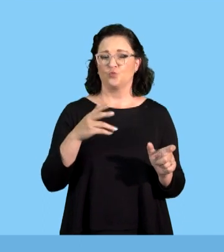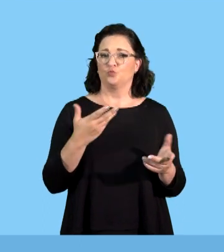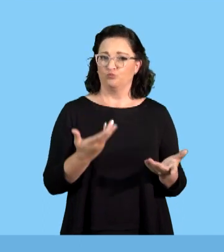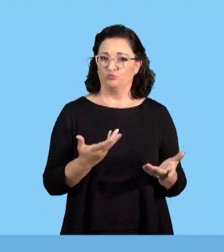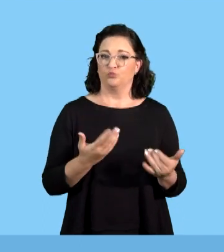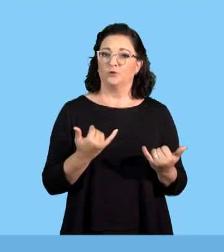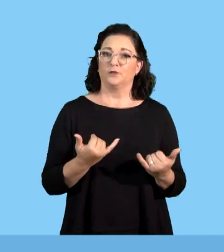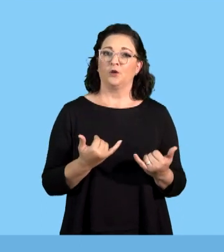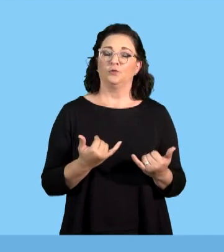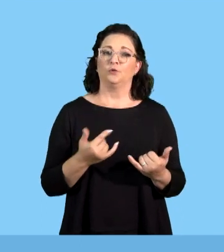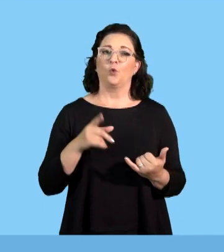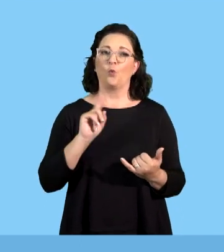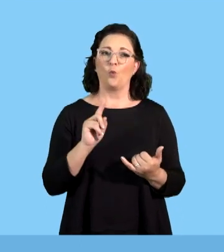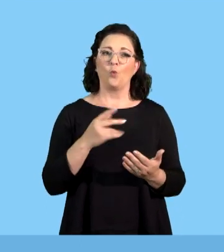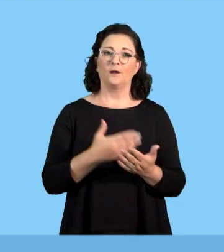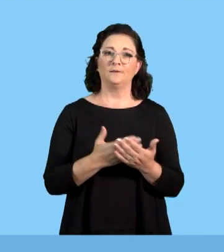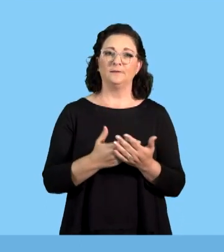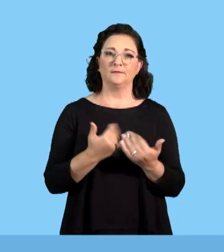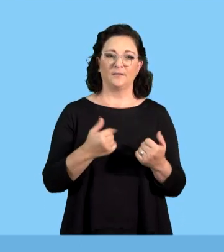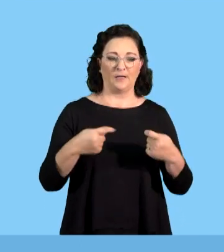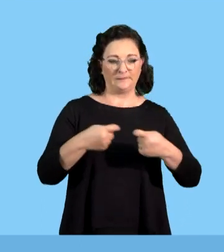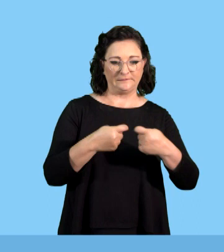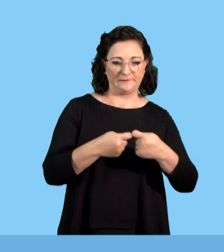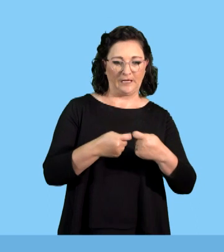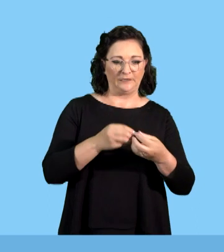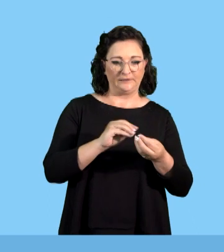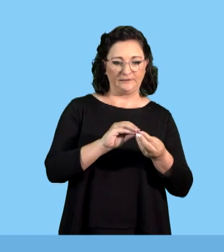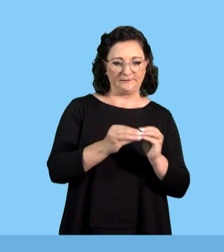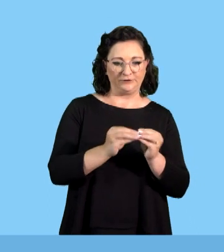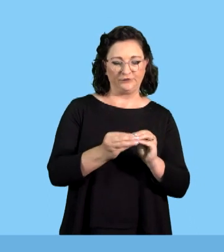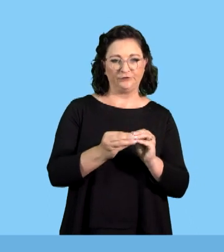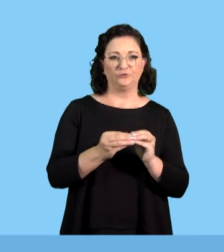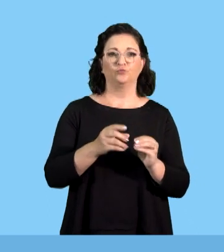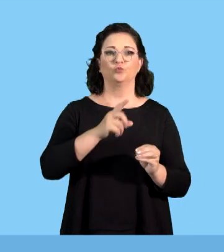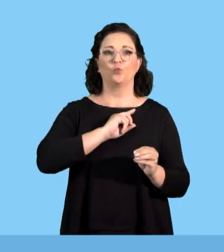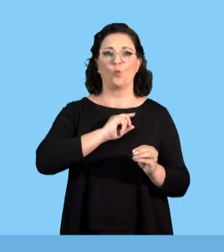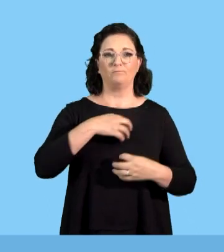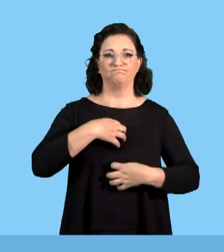is given there, that it is to adjust the value of the current or the voltage. Why